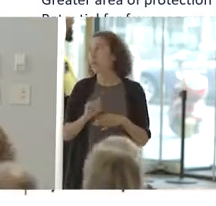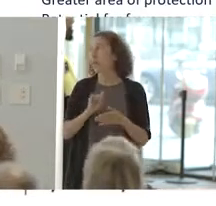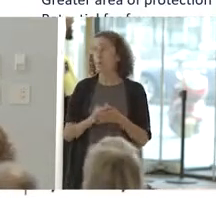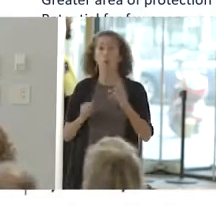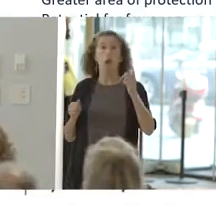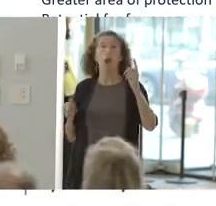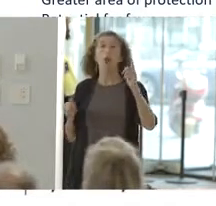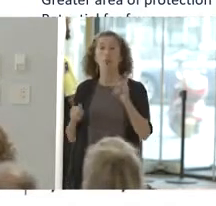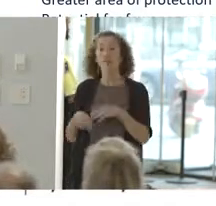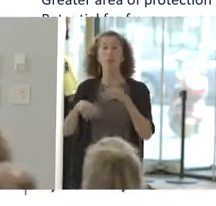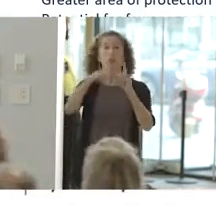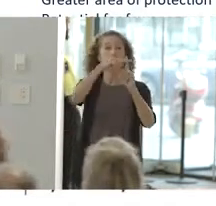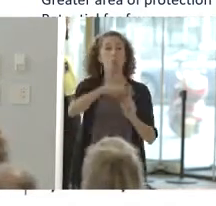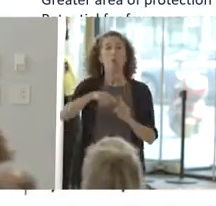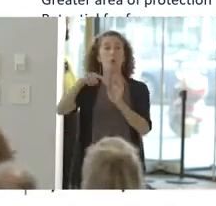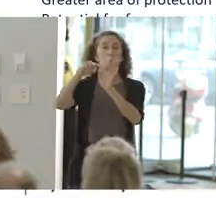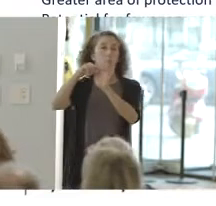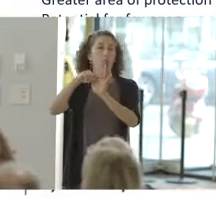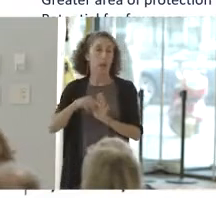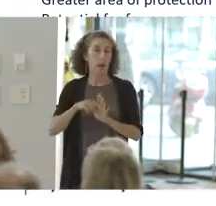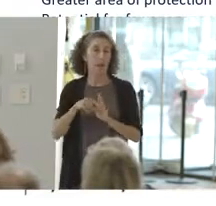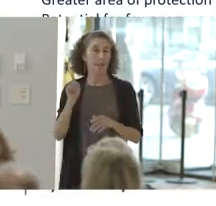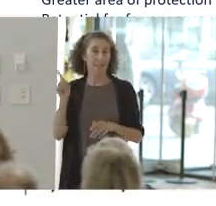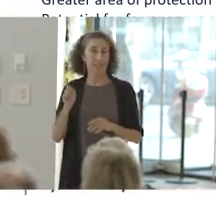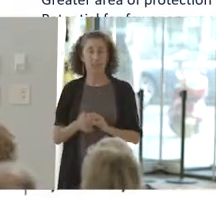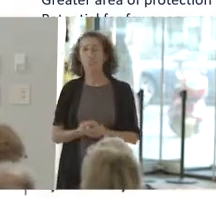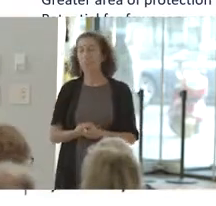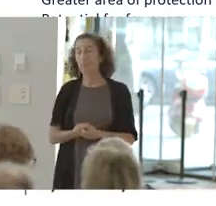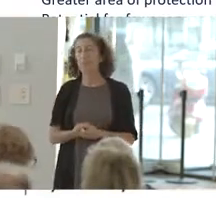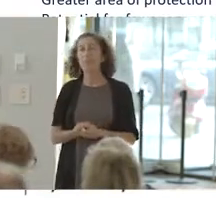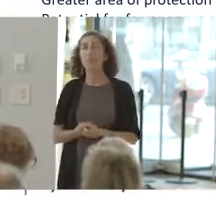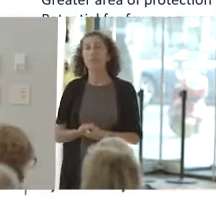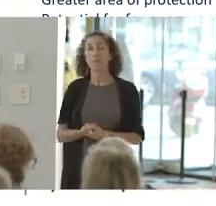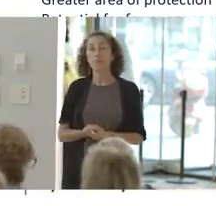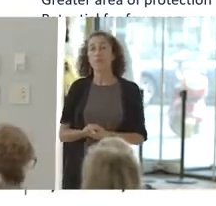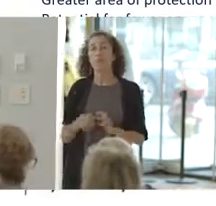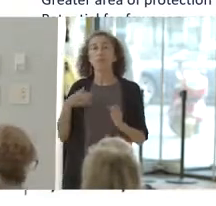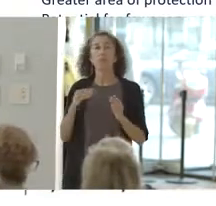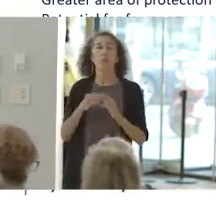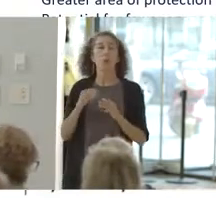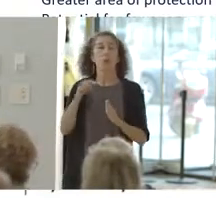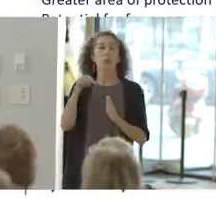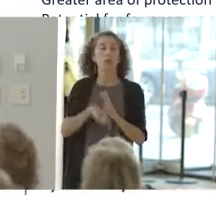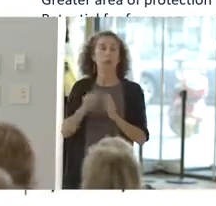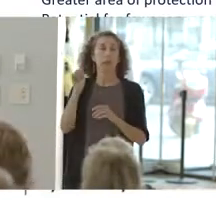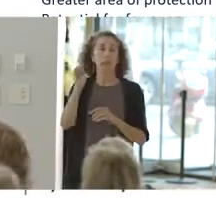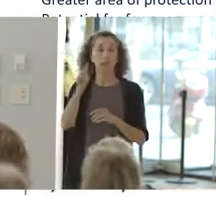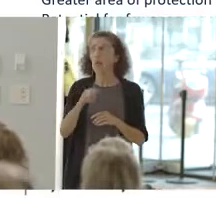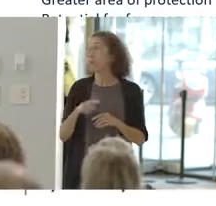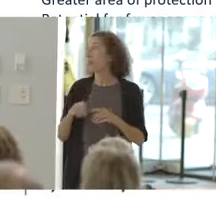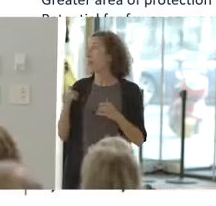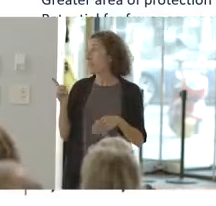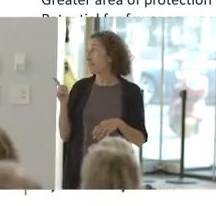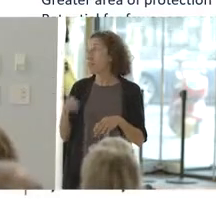and disadvantages, and we can kind of speak about this further at the boards in the back. What we're looking at here in 1A is something